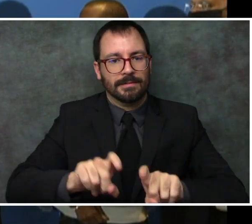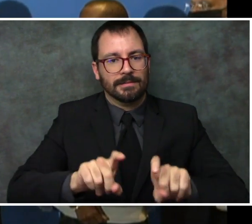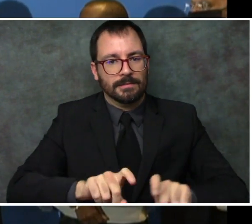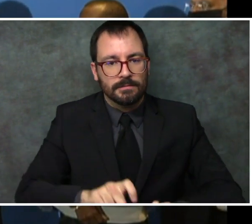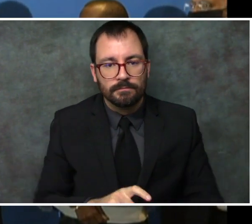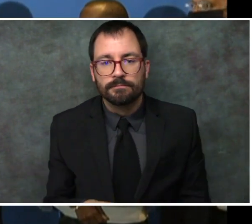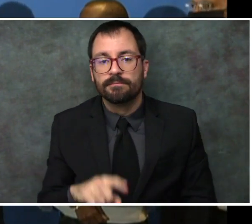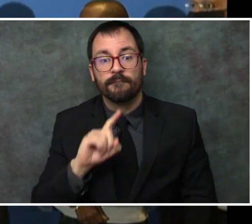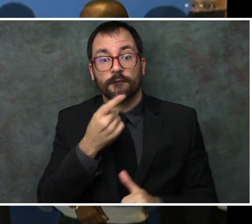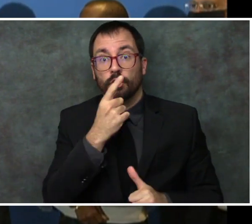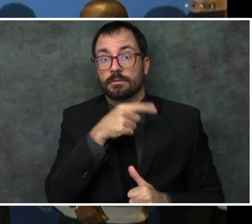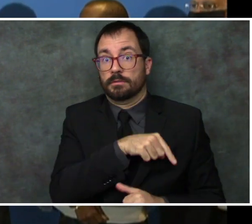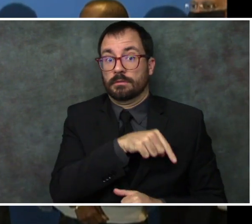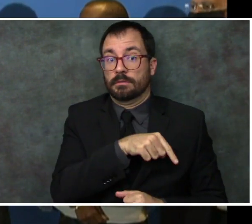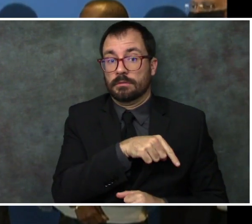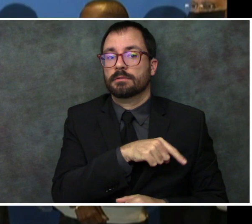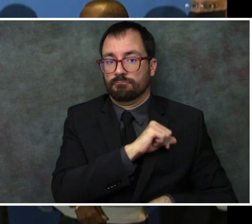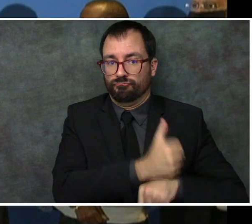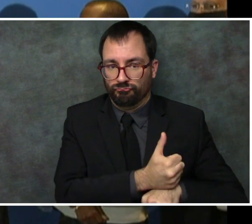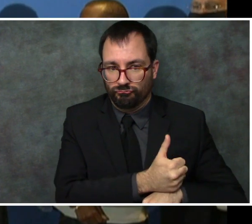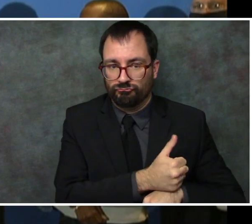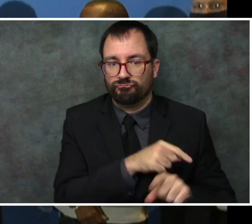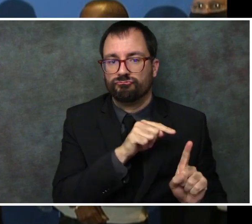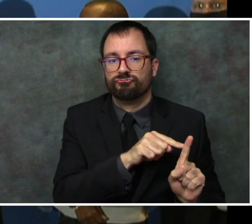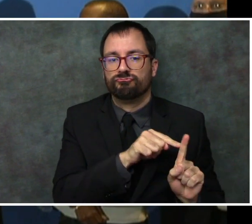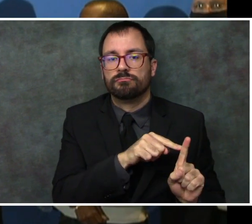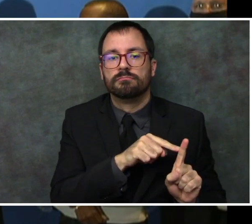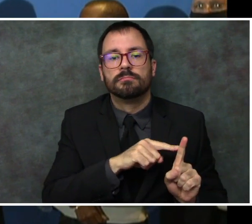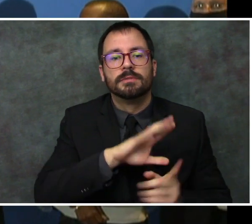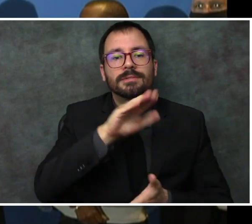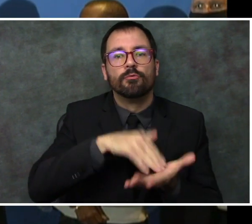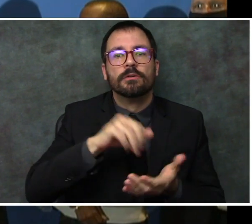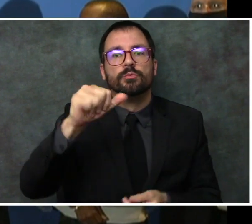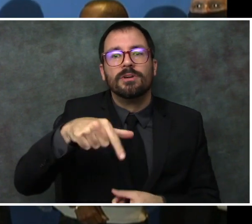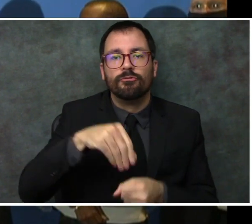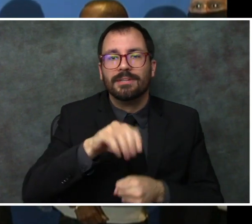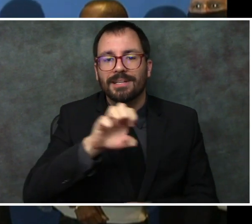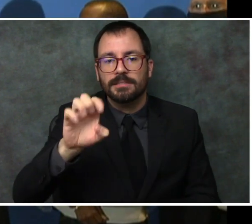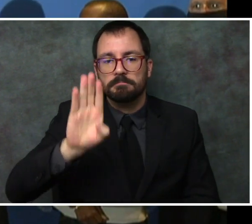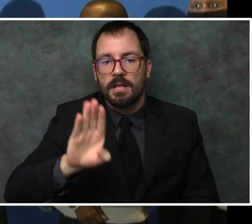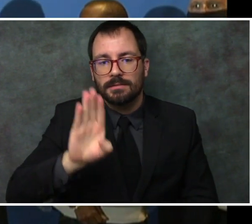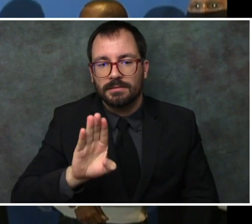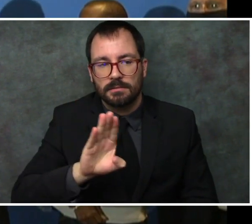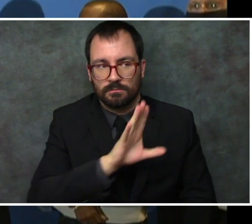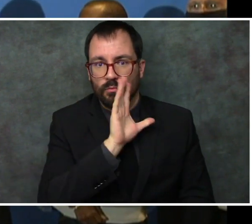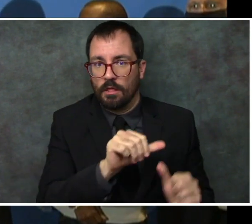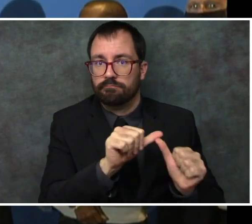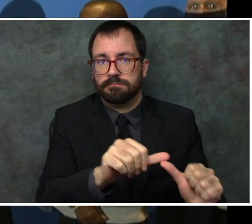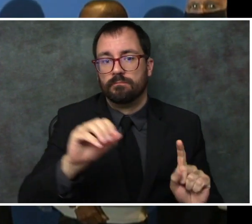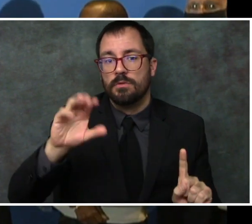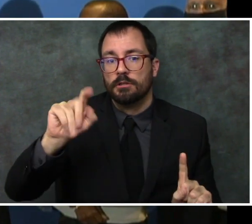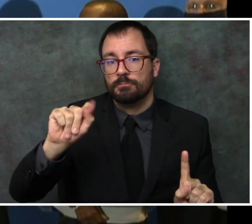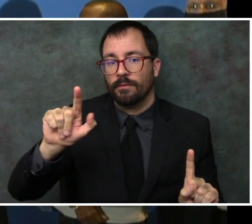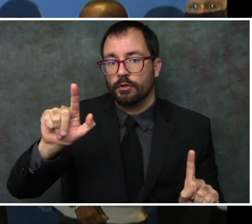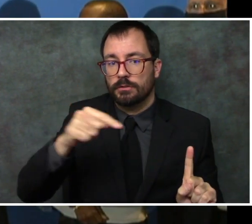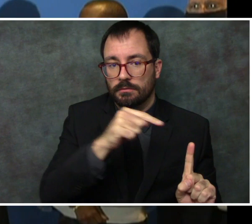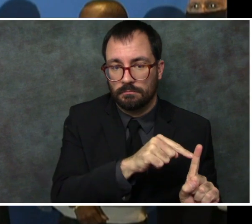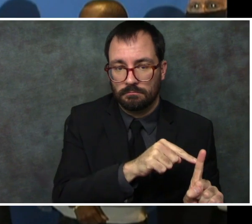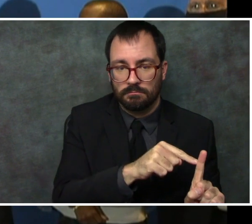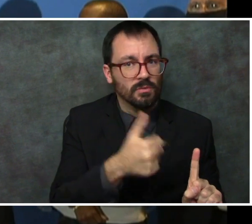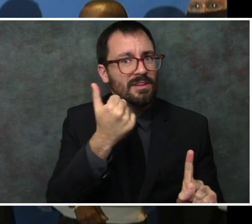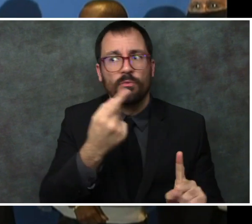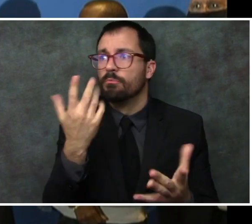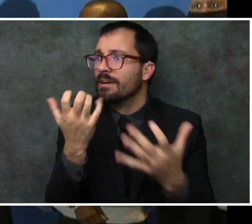Central Square in East Boston until October 21st. So anybody that wants to get a test, you can go to Central Square and you can get